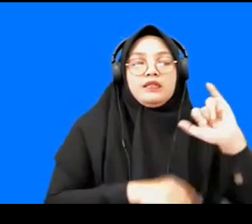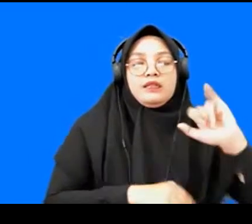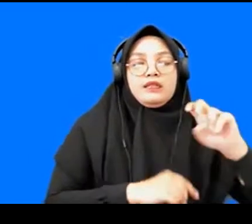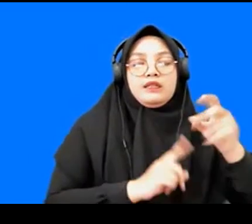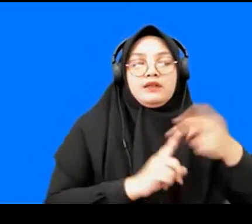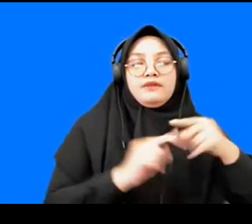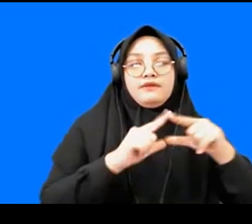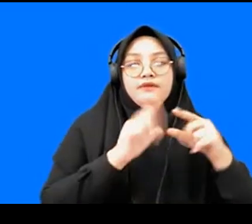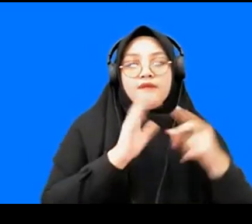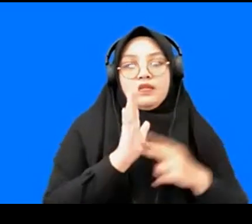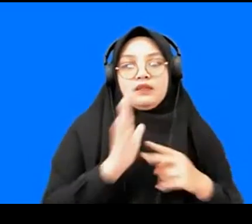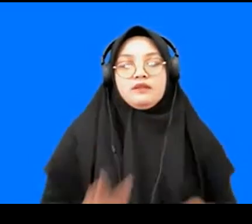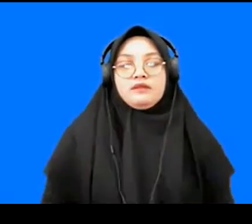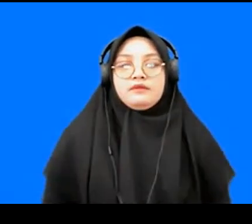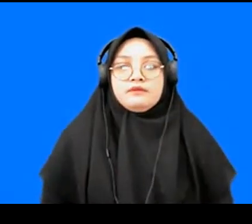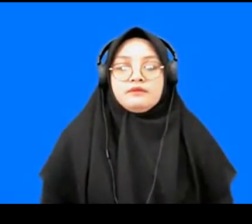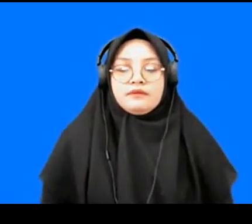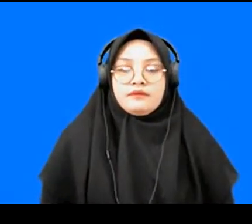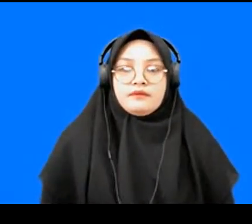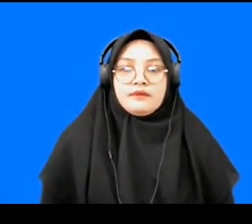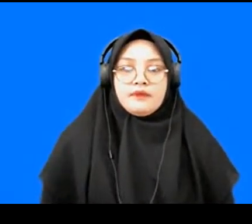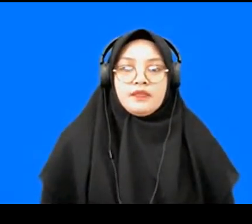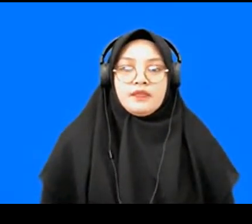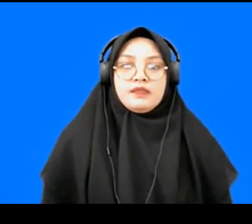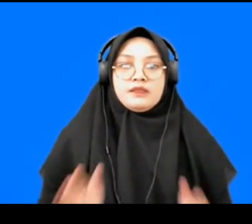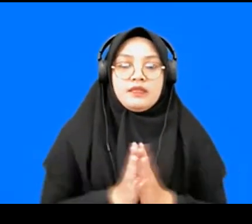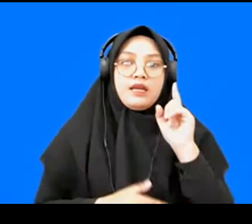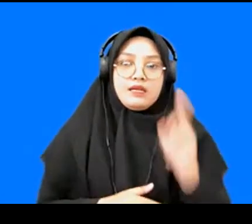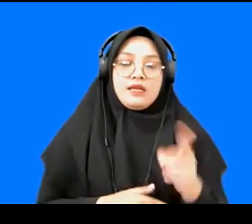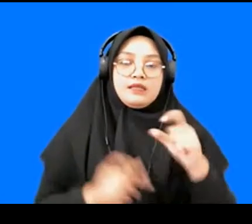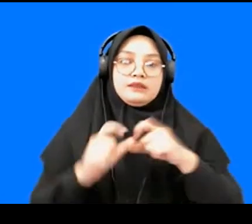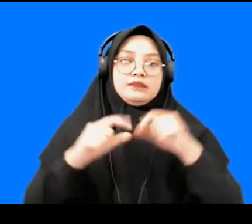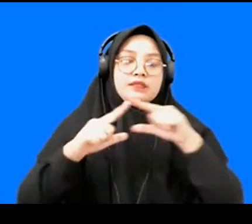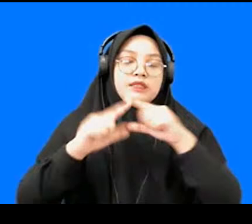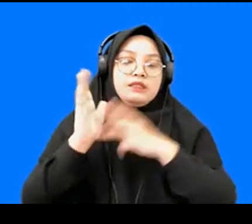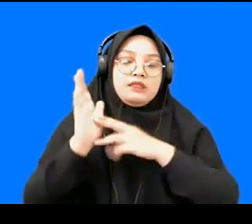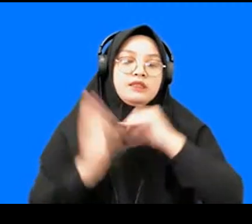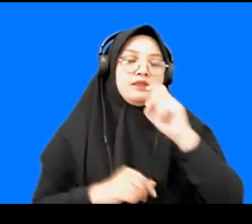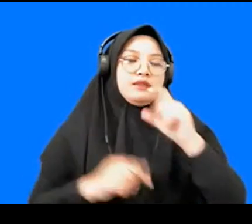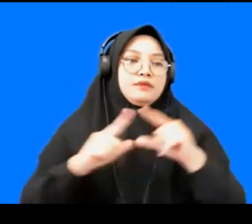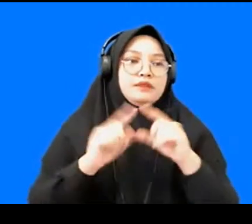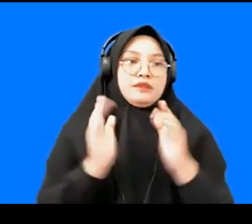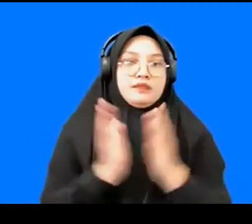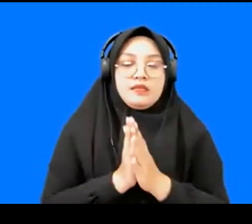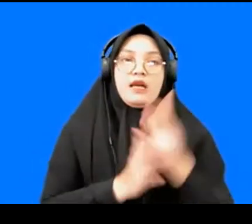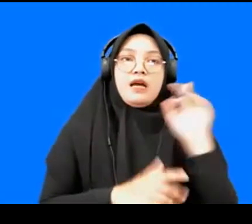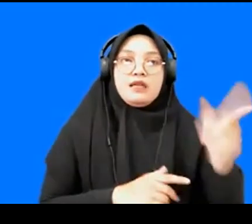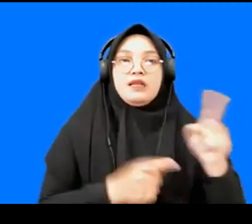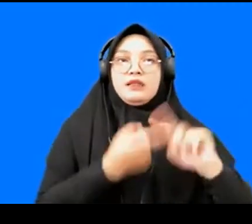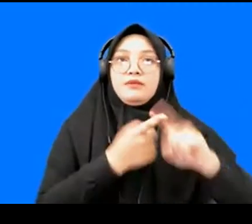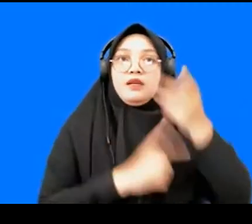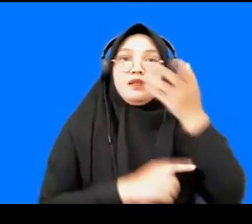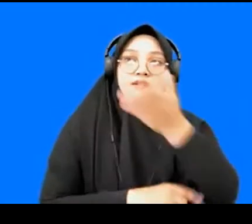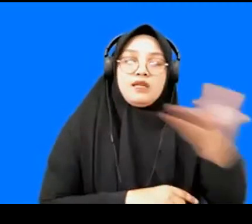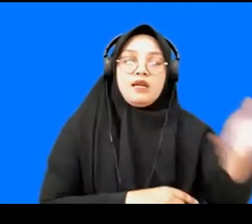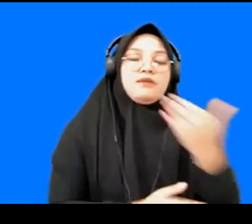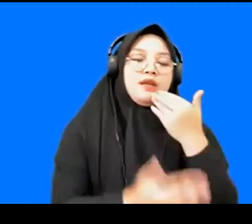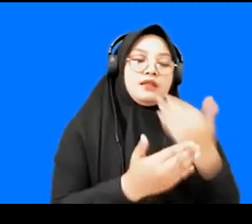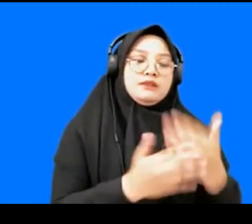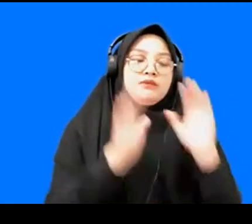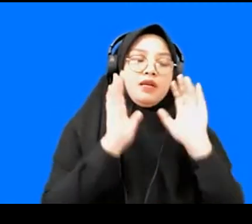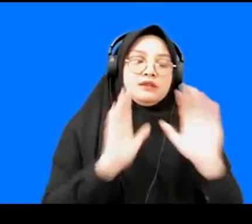And yes, of course, Samira and Suhir. Okay, thank you so much for a really great discussion and presentation